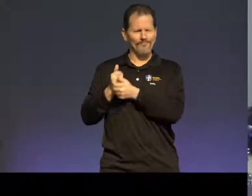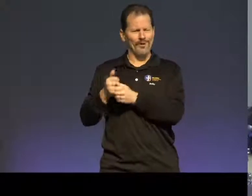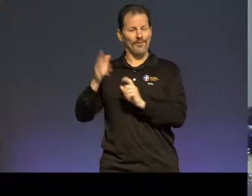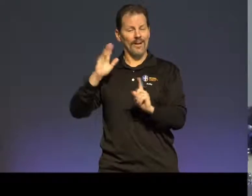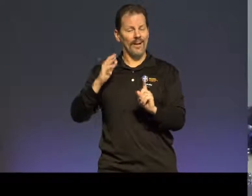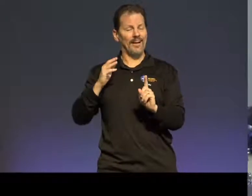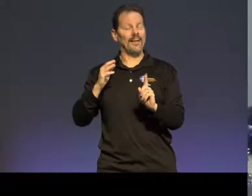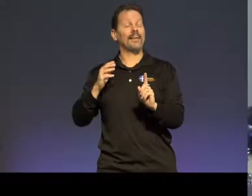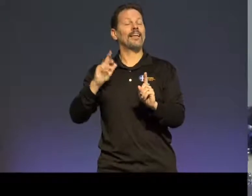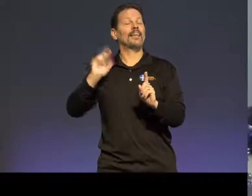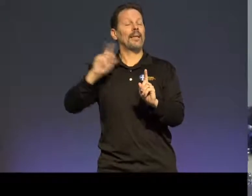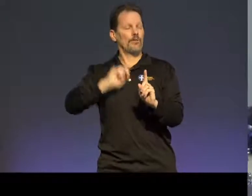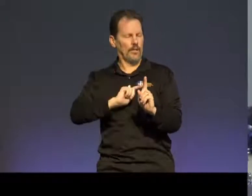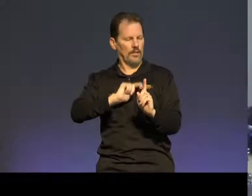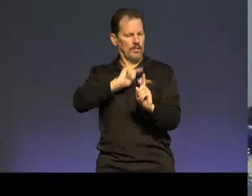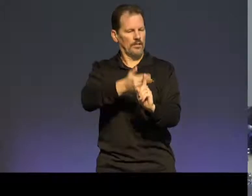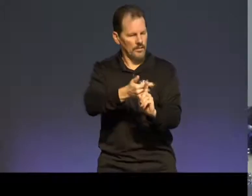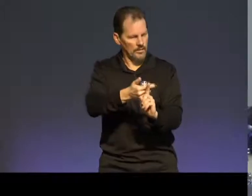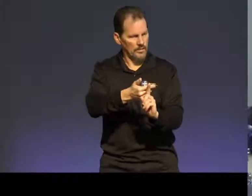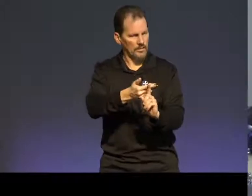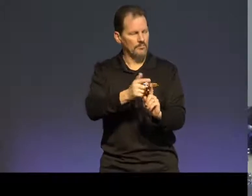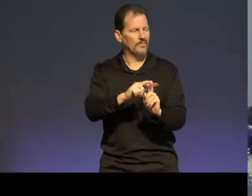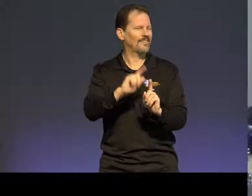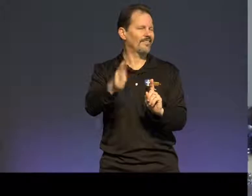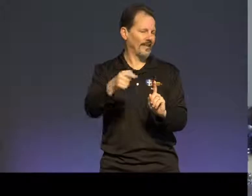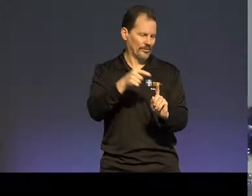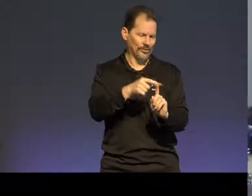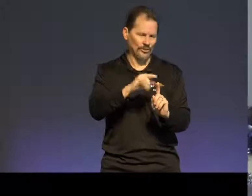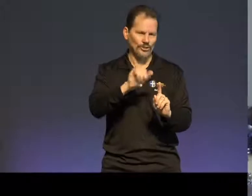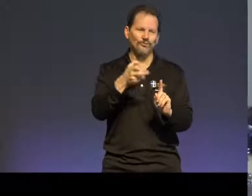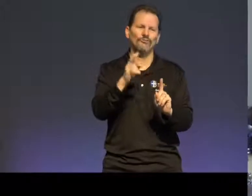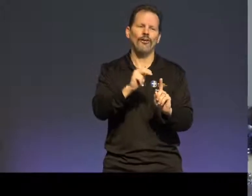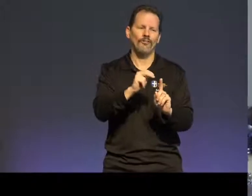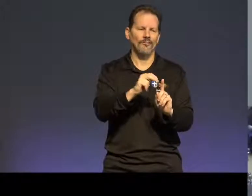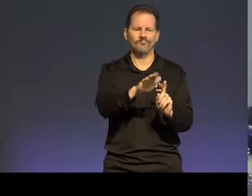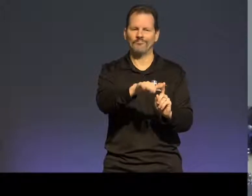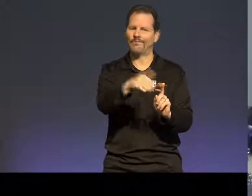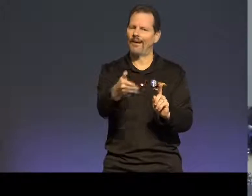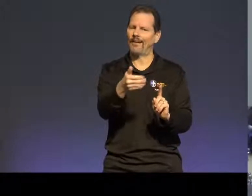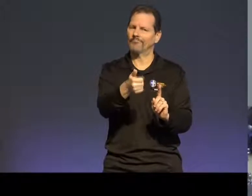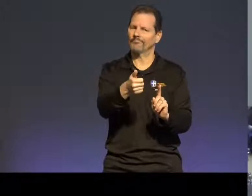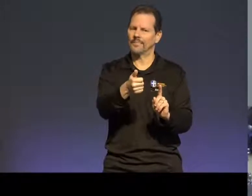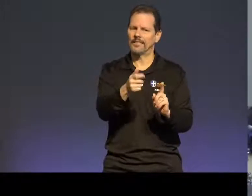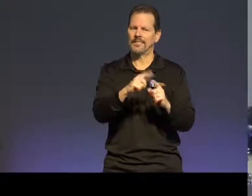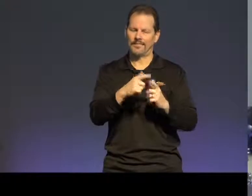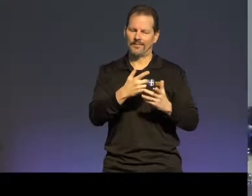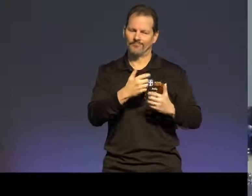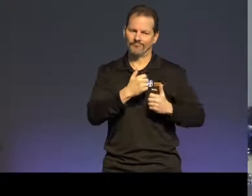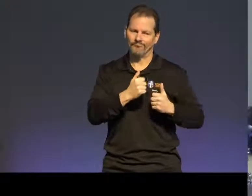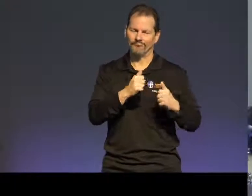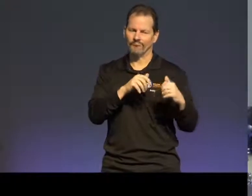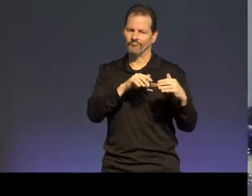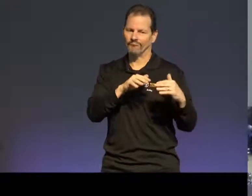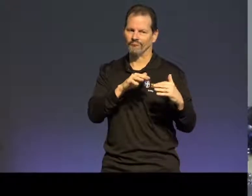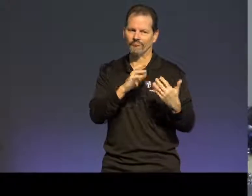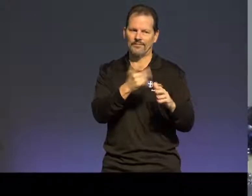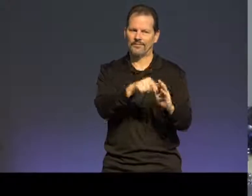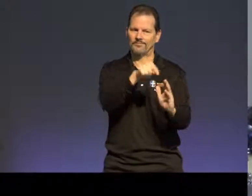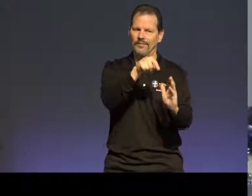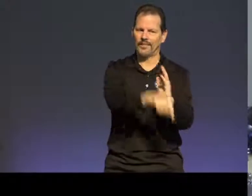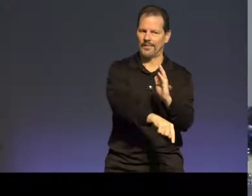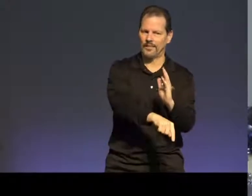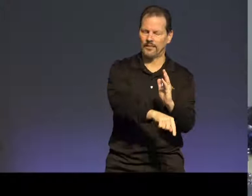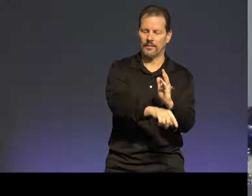But Jonathan dies in a battlefield because of what happened here. Because of what happened here, he couldn't be the next